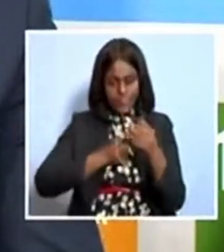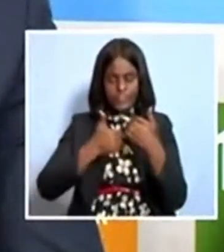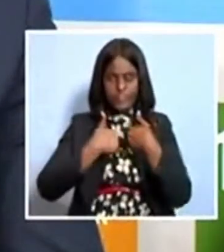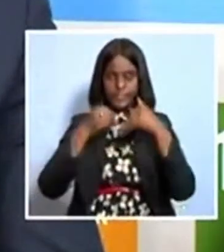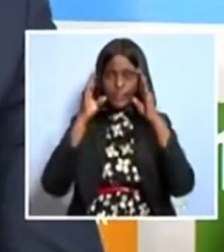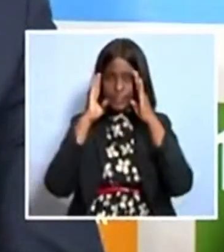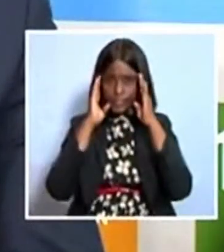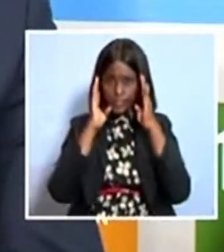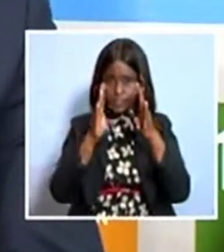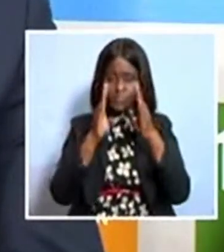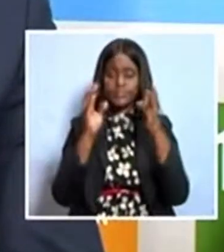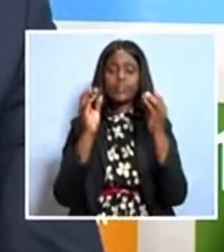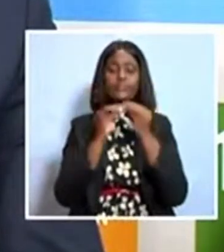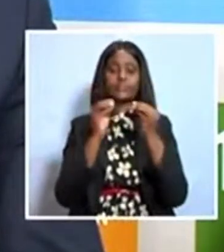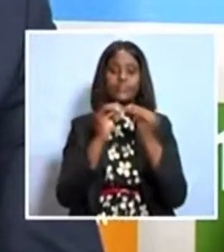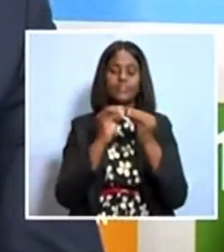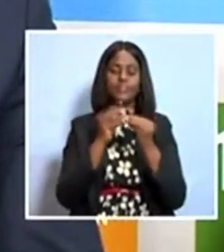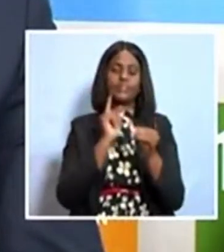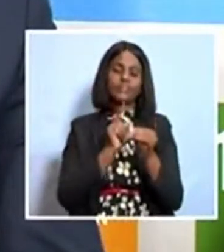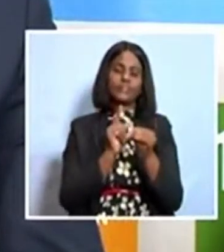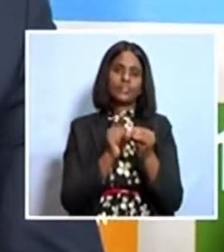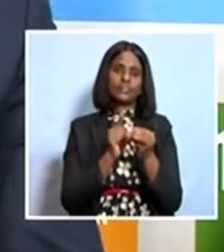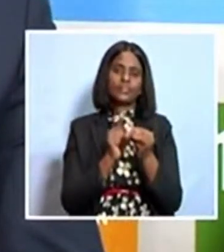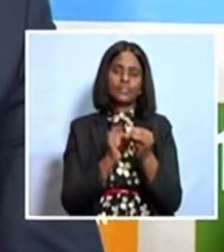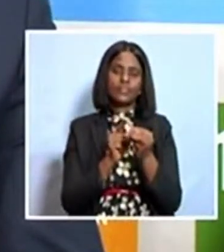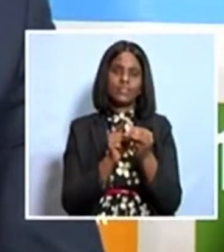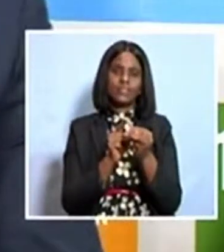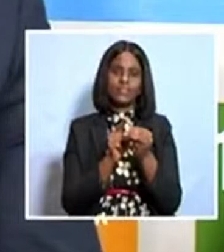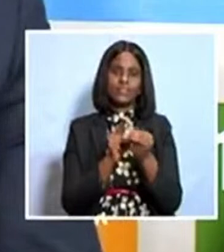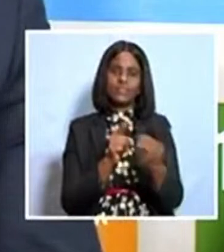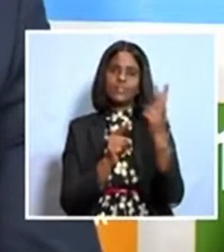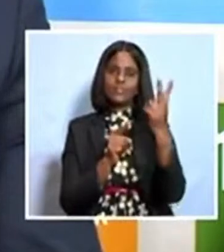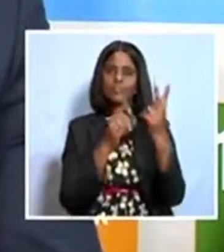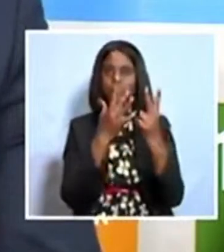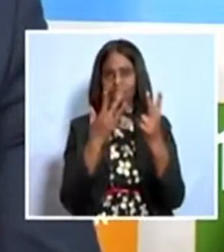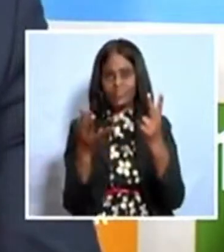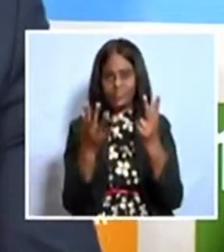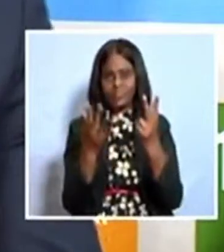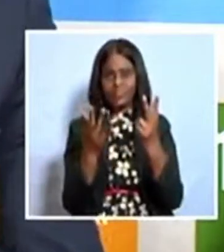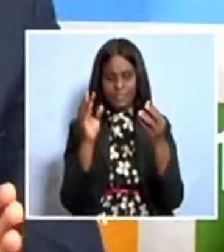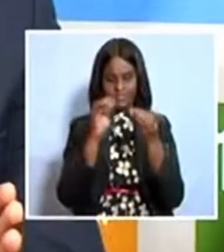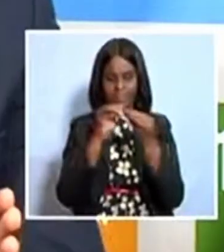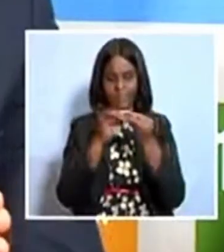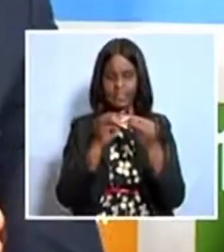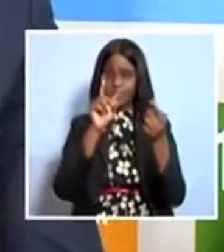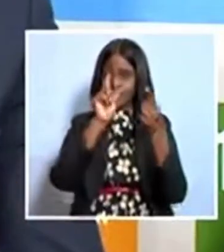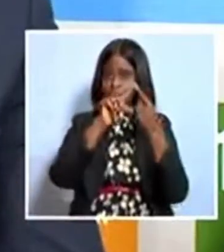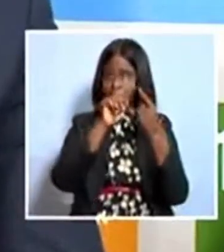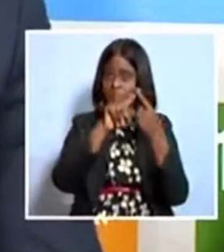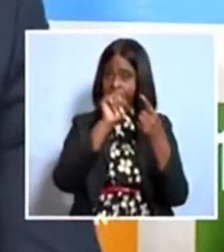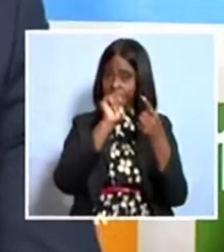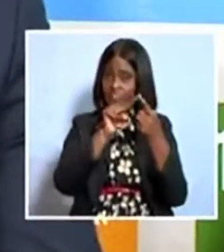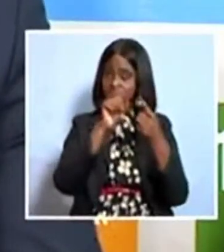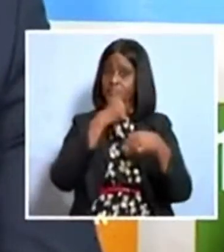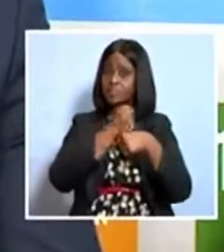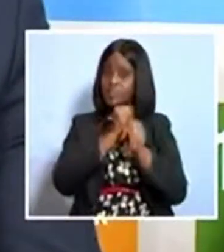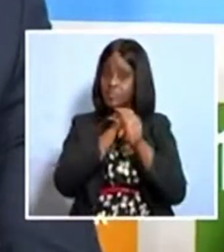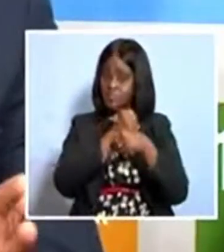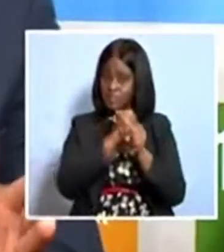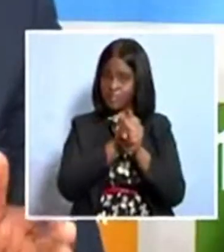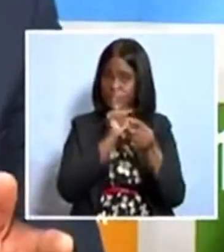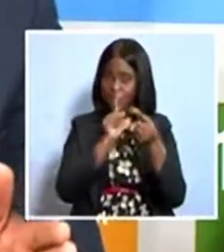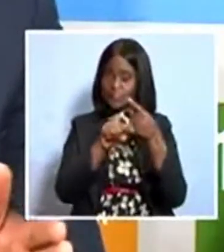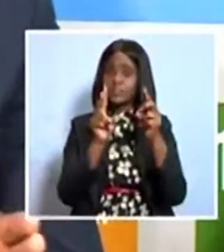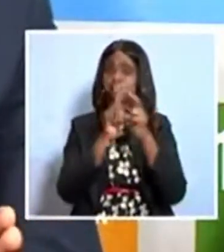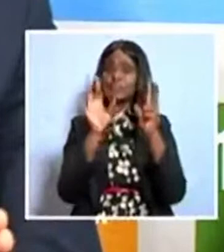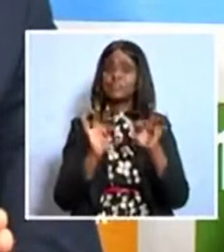focus on 2 things, more or less. One is manufacturing, which is very